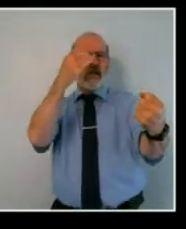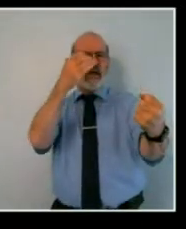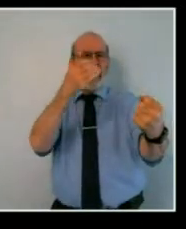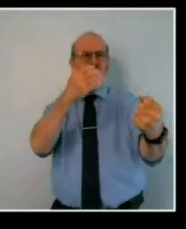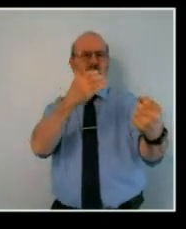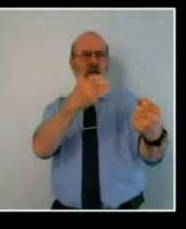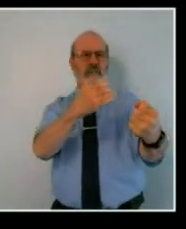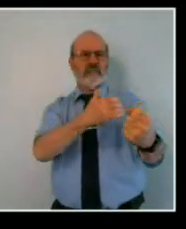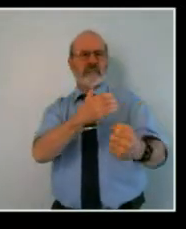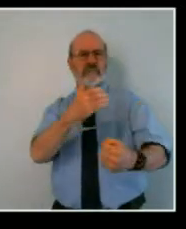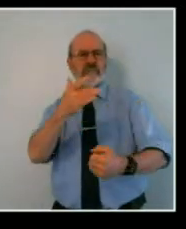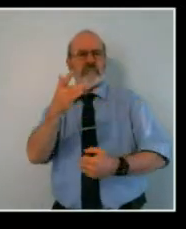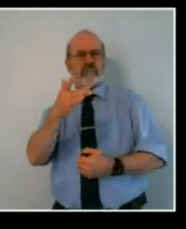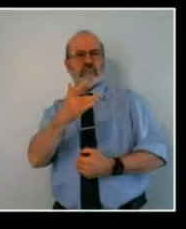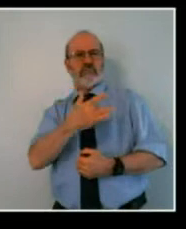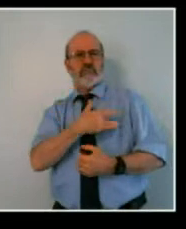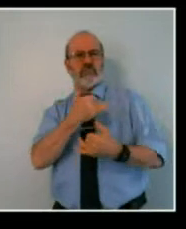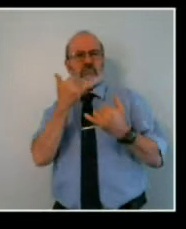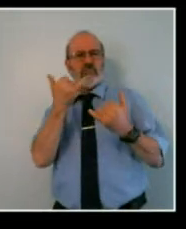power.